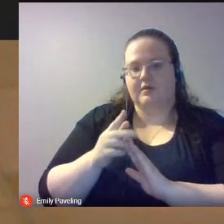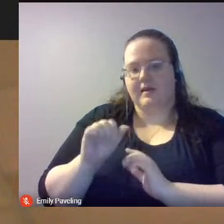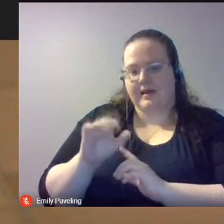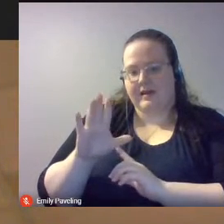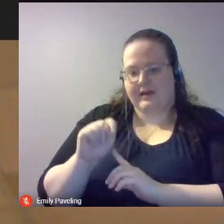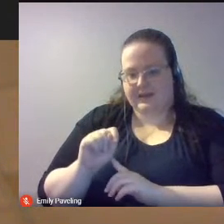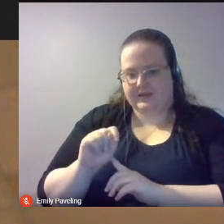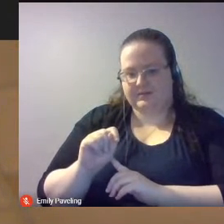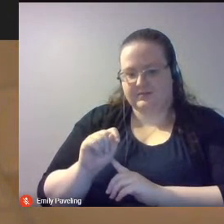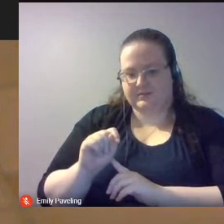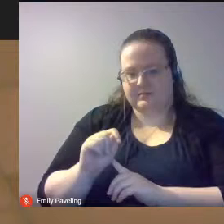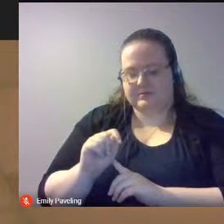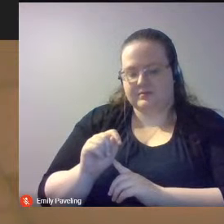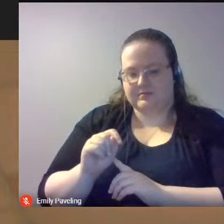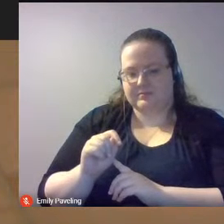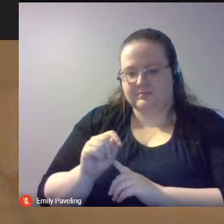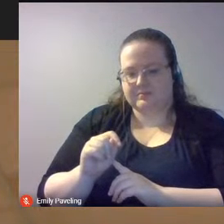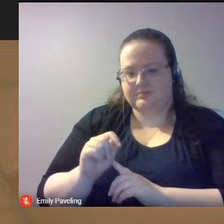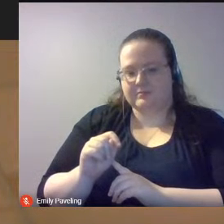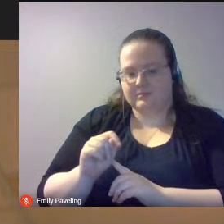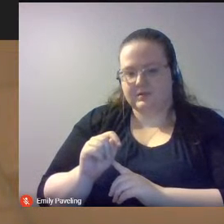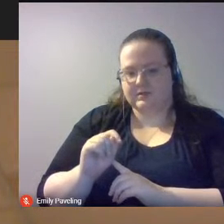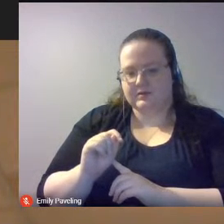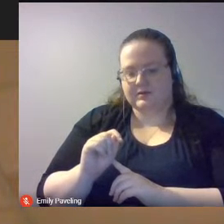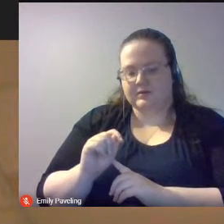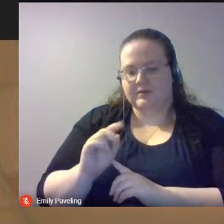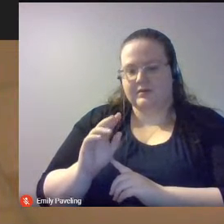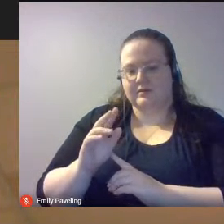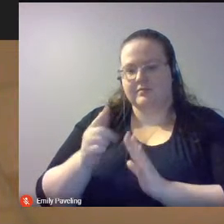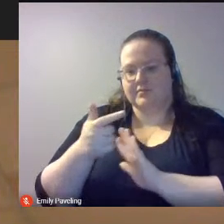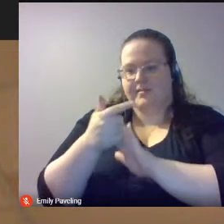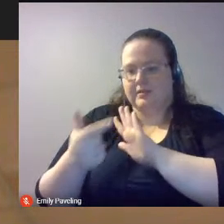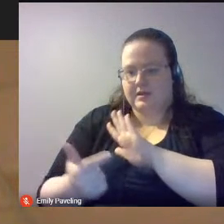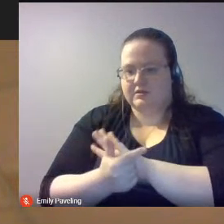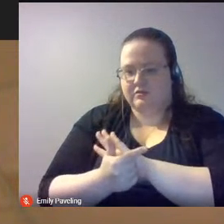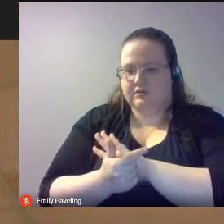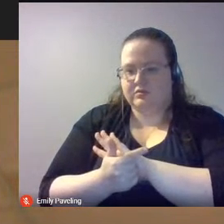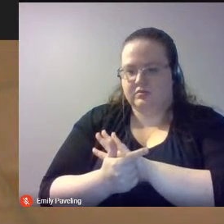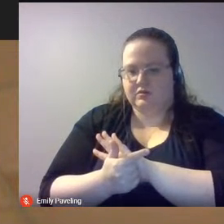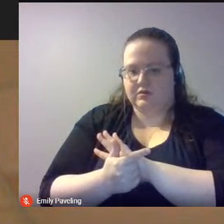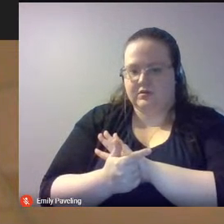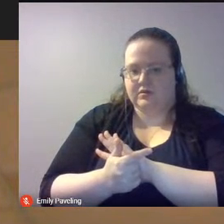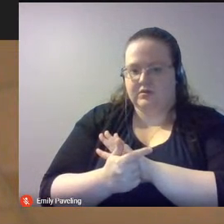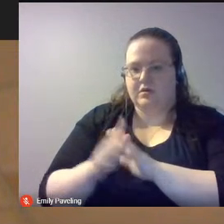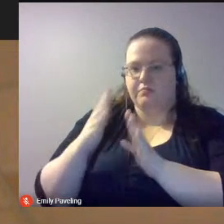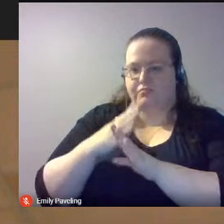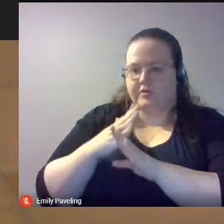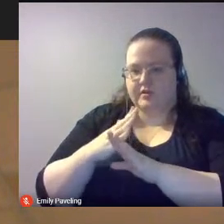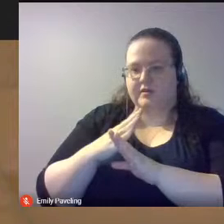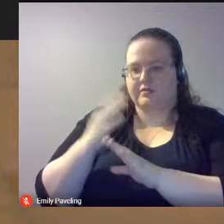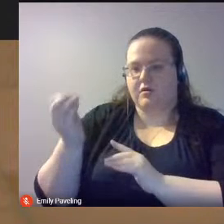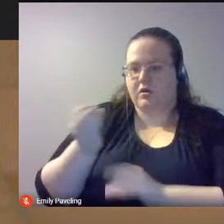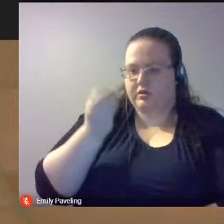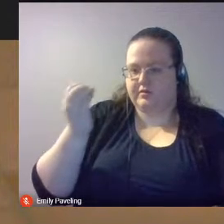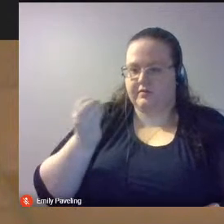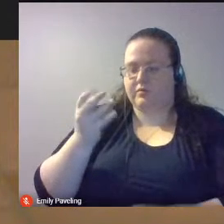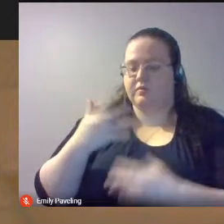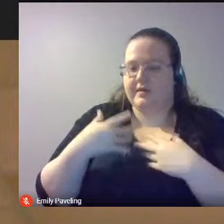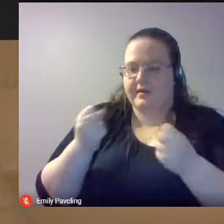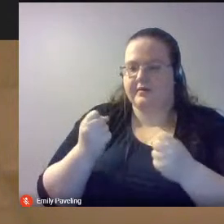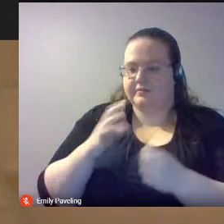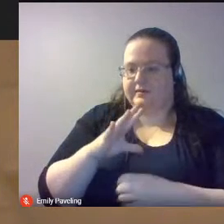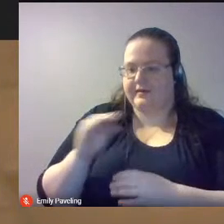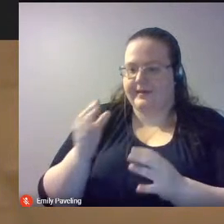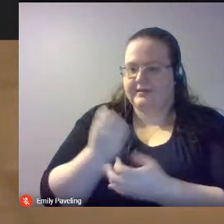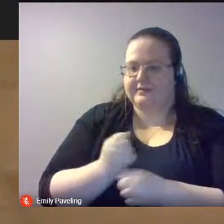So this is a very important piece of legislation that protects Ontarians' health and safety.